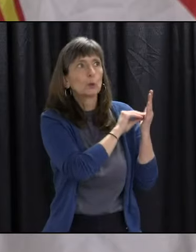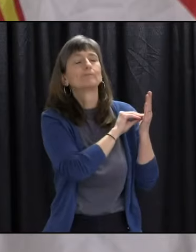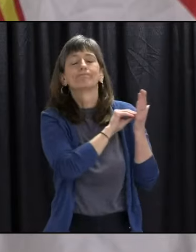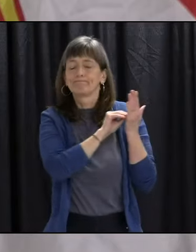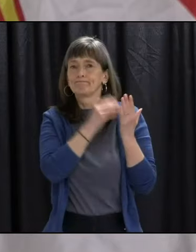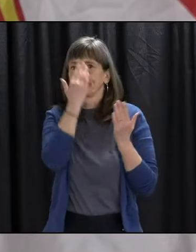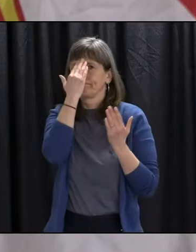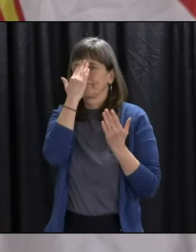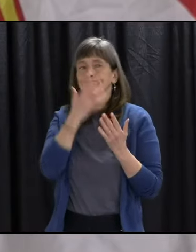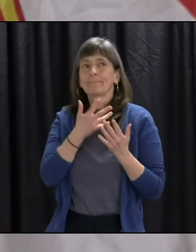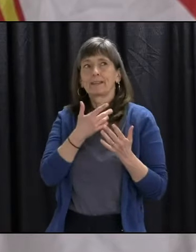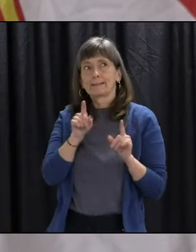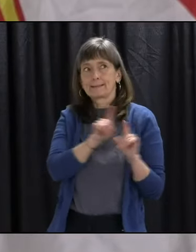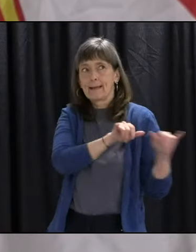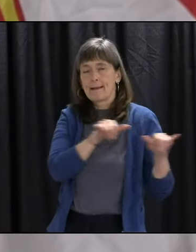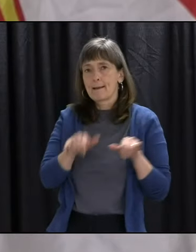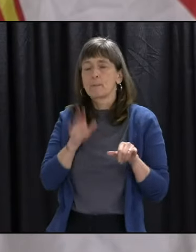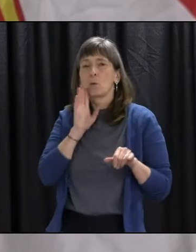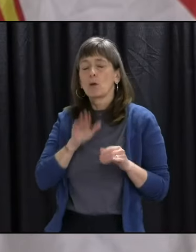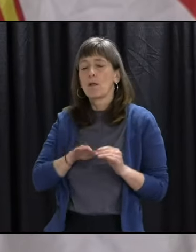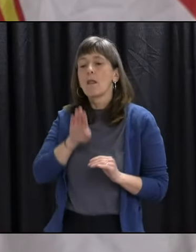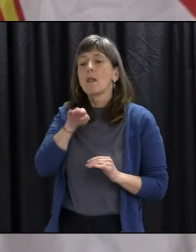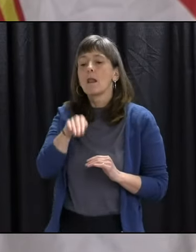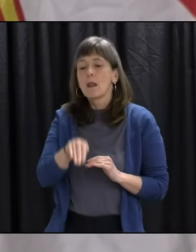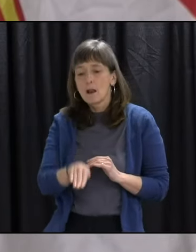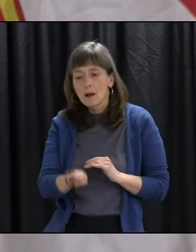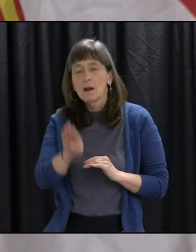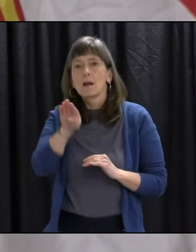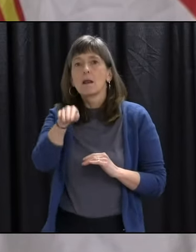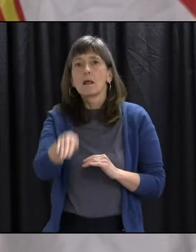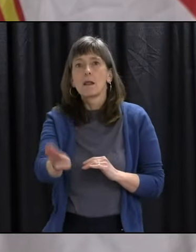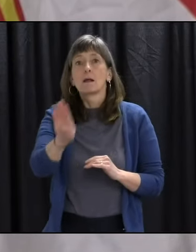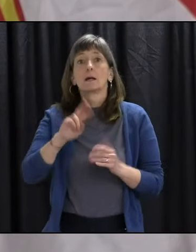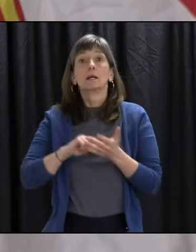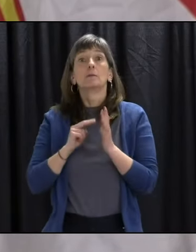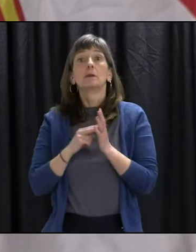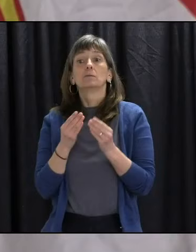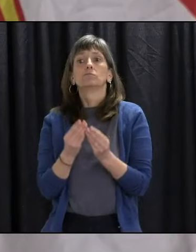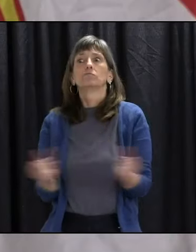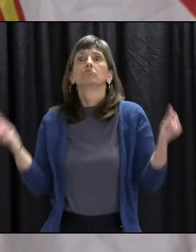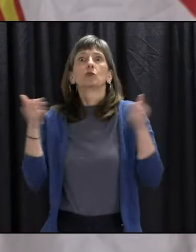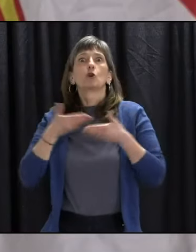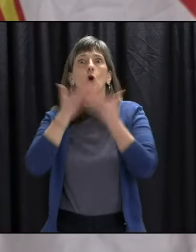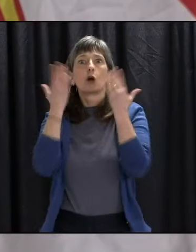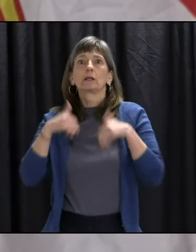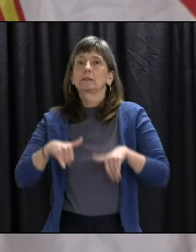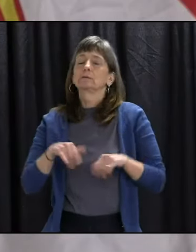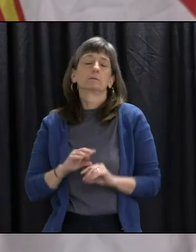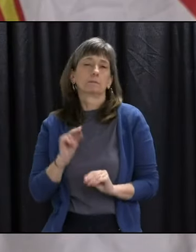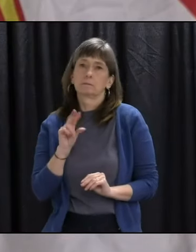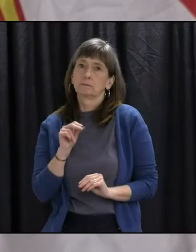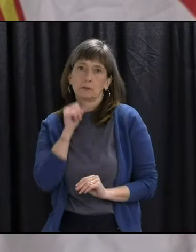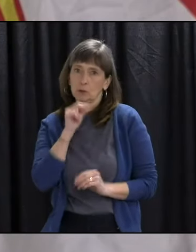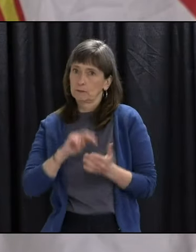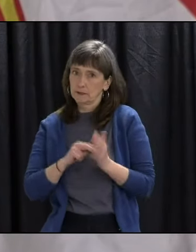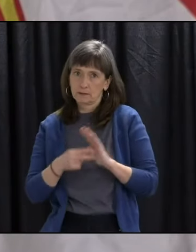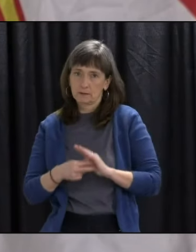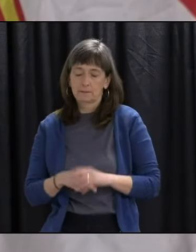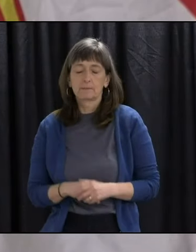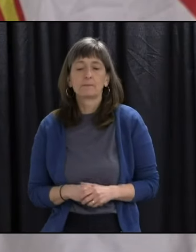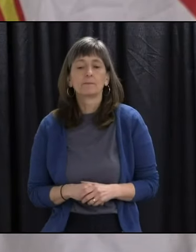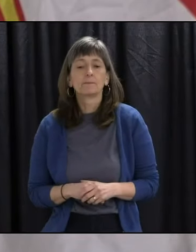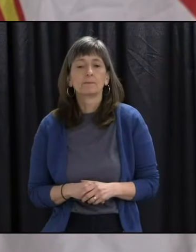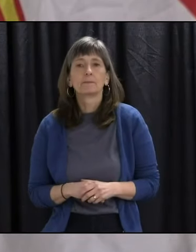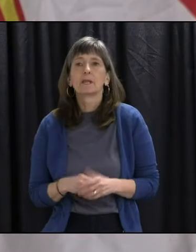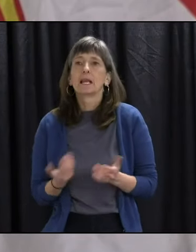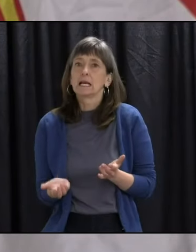unexpected and should not be mistaken as a sign that we are out of the woods. As I've said many times before,